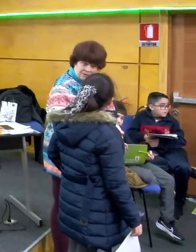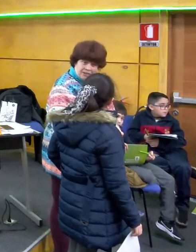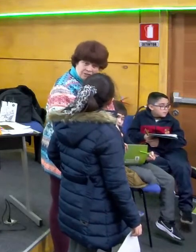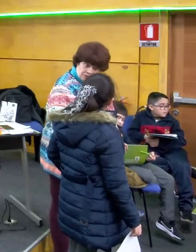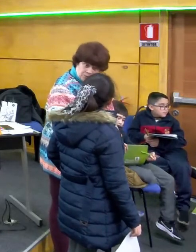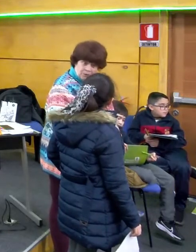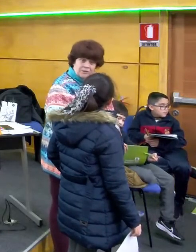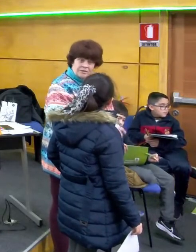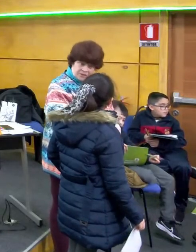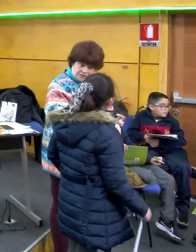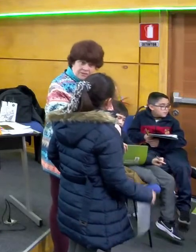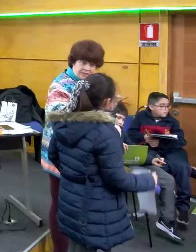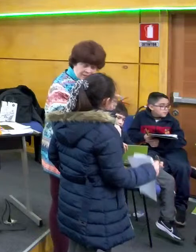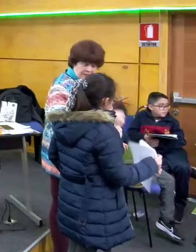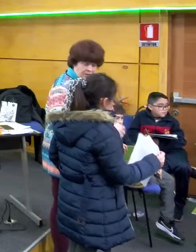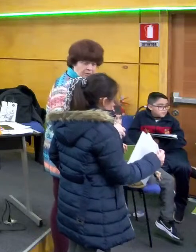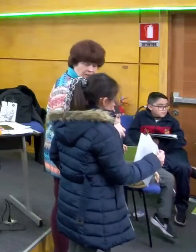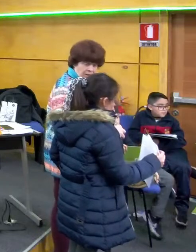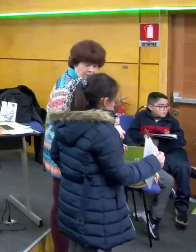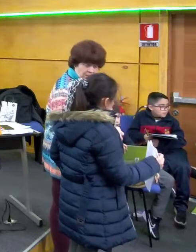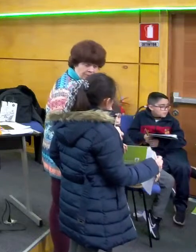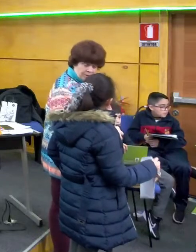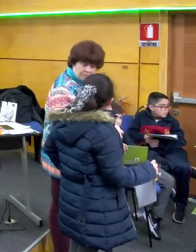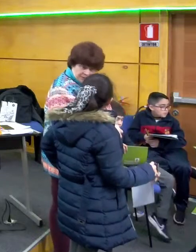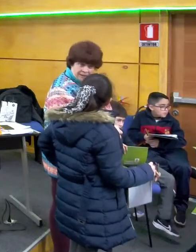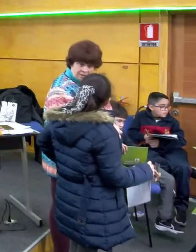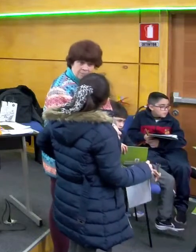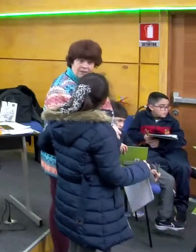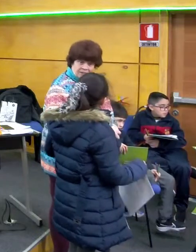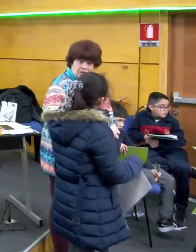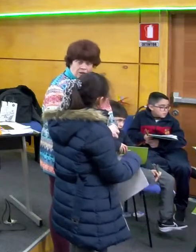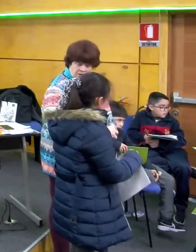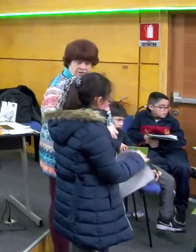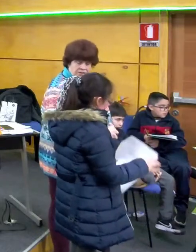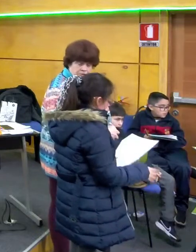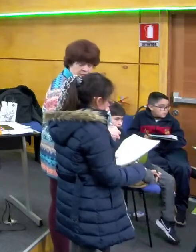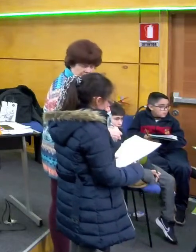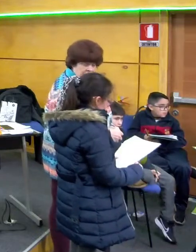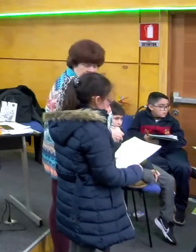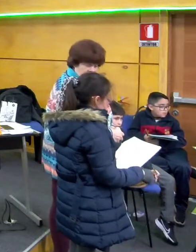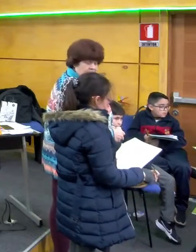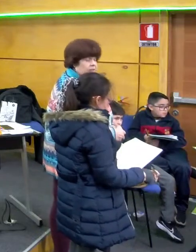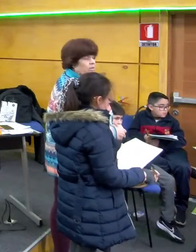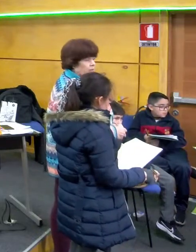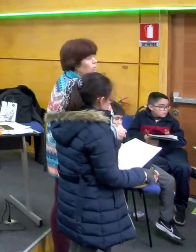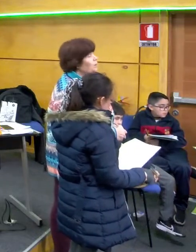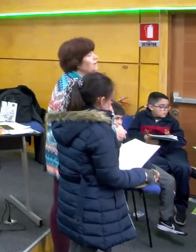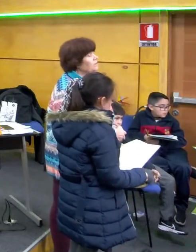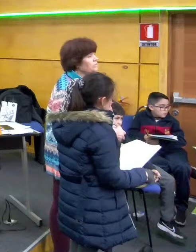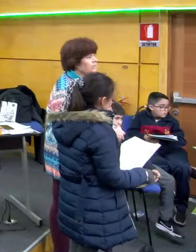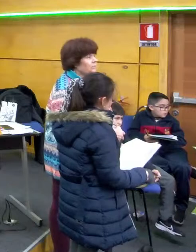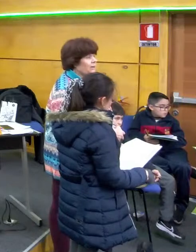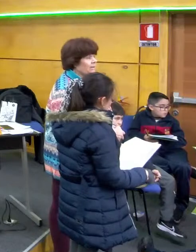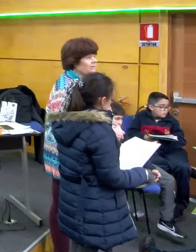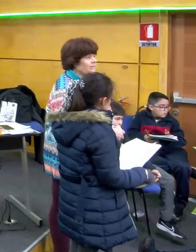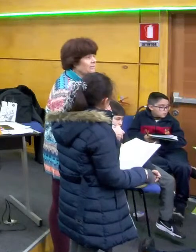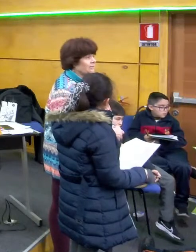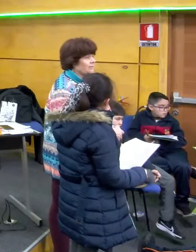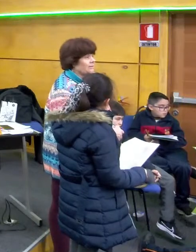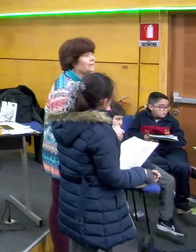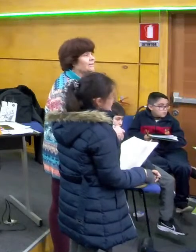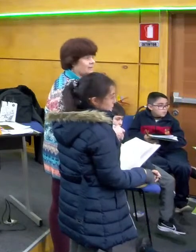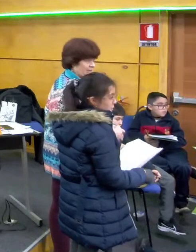the pronunciation of the words. Just, a couple of them, like at the beginning, the author is tricky. Yeah. What else? What